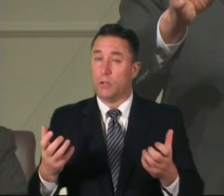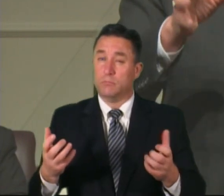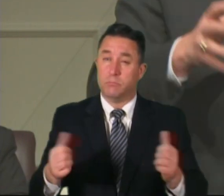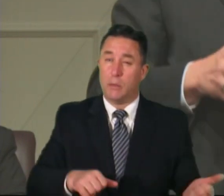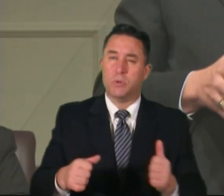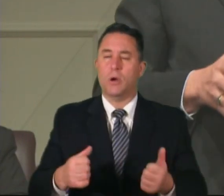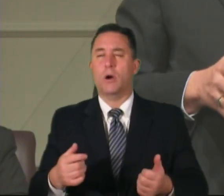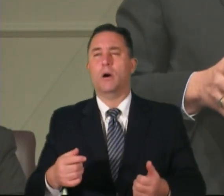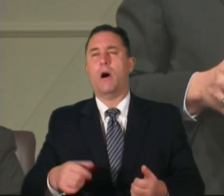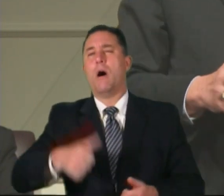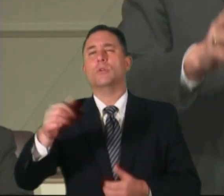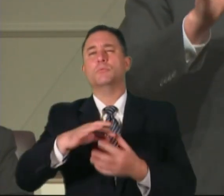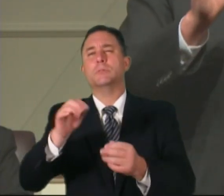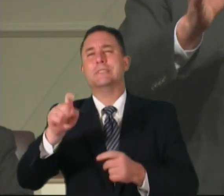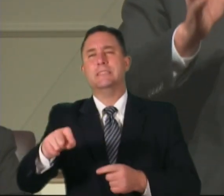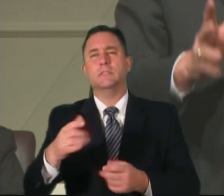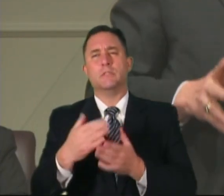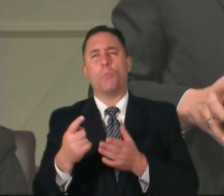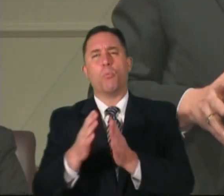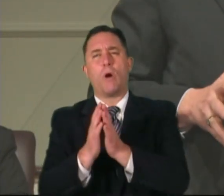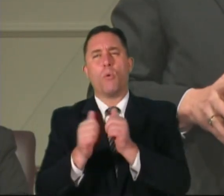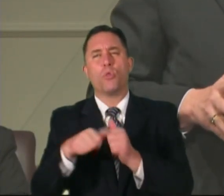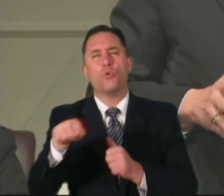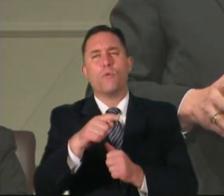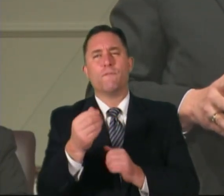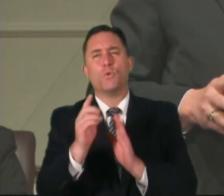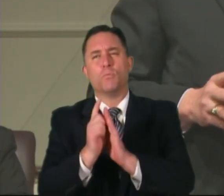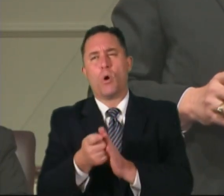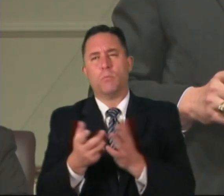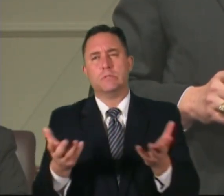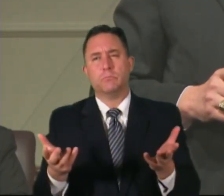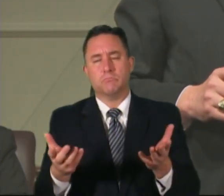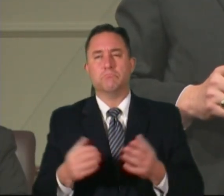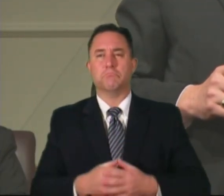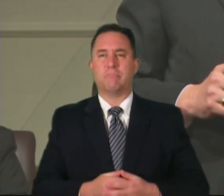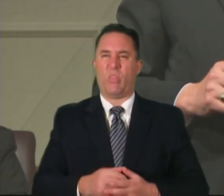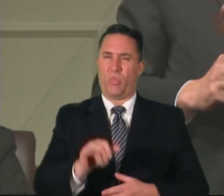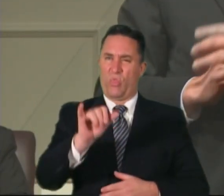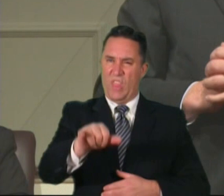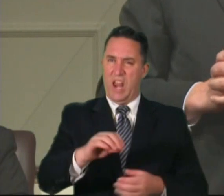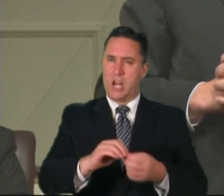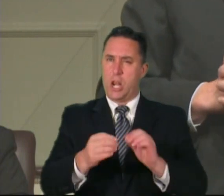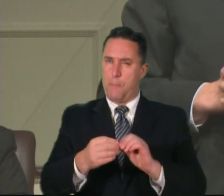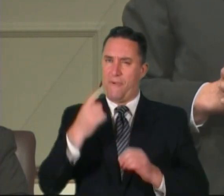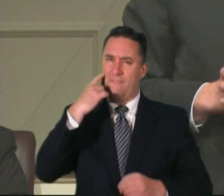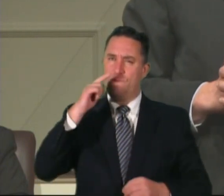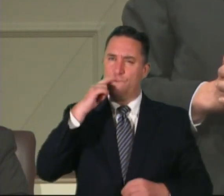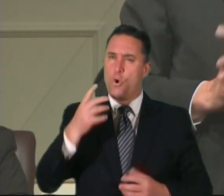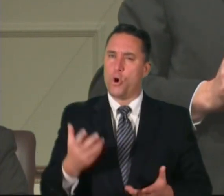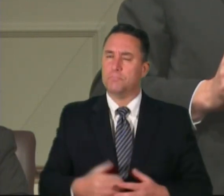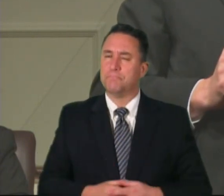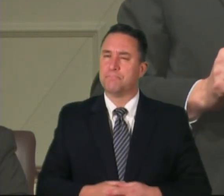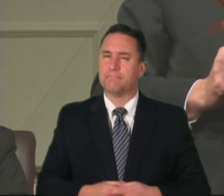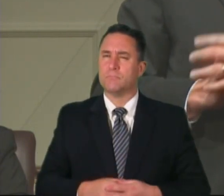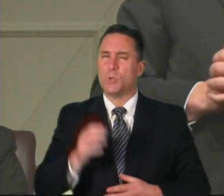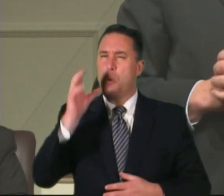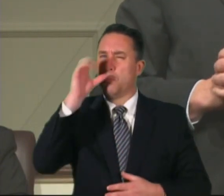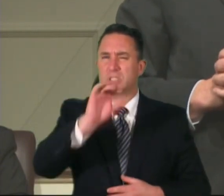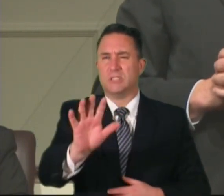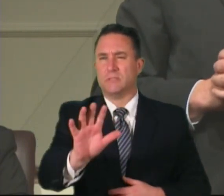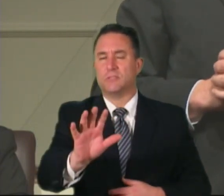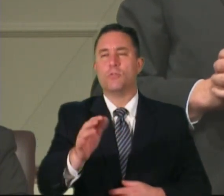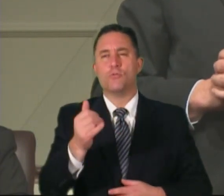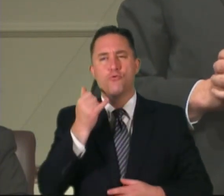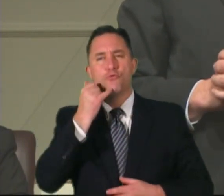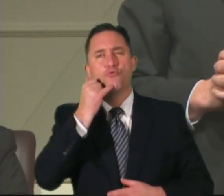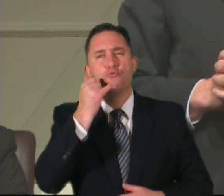have another spiritual need. You just need someone to pray with you for a few moments. That's what that number is for. Don't miss it.